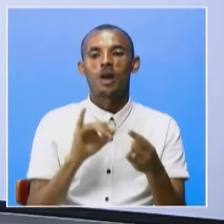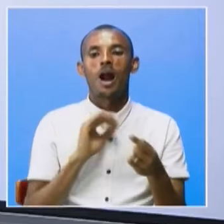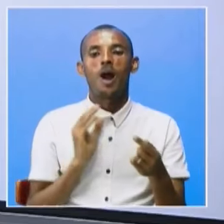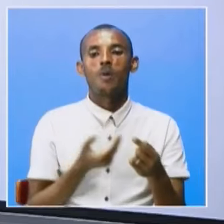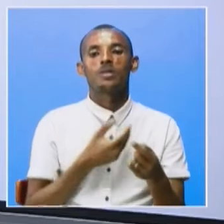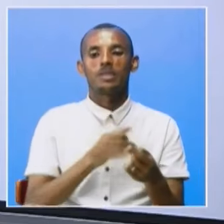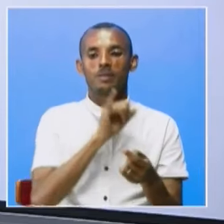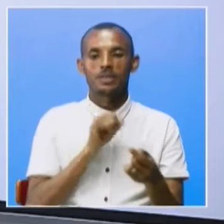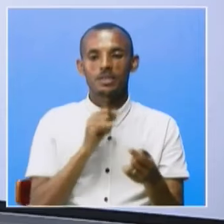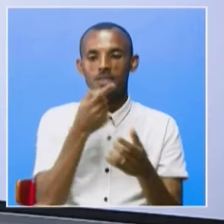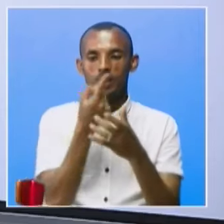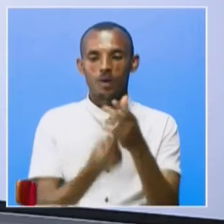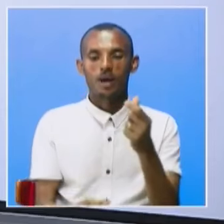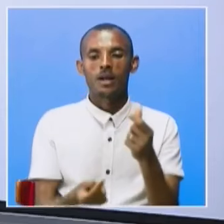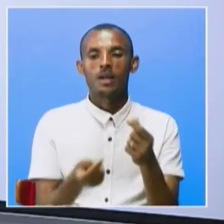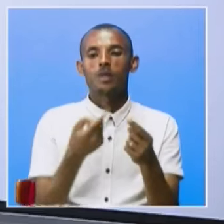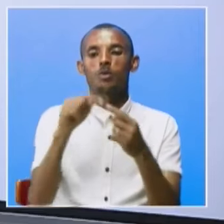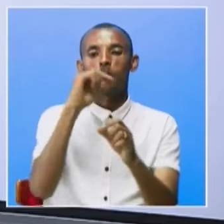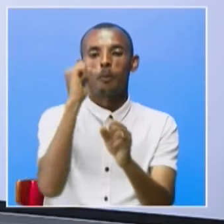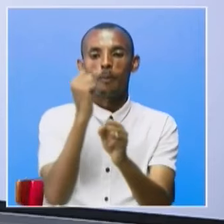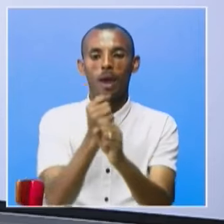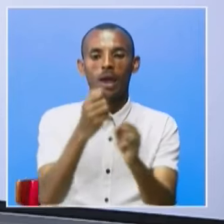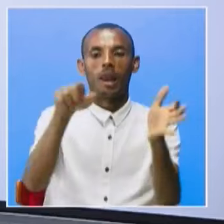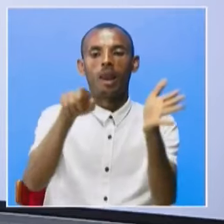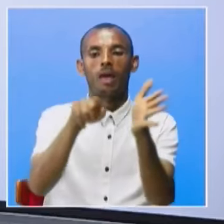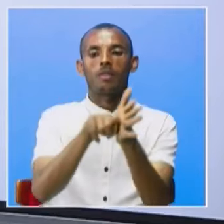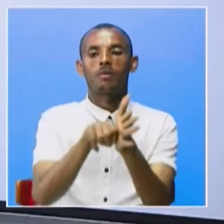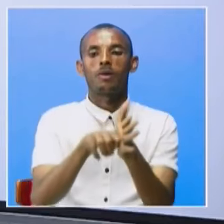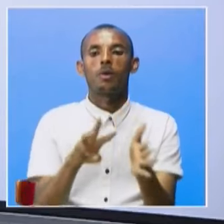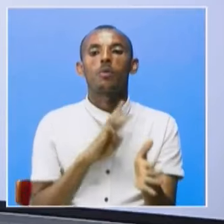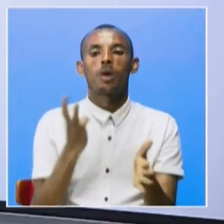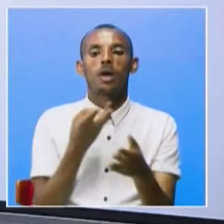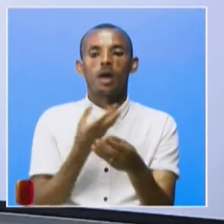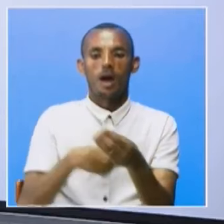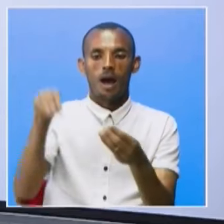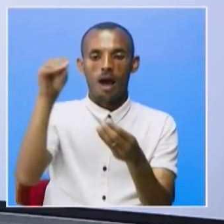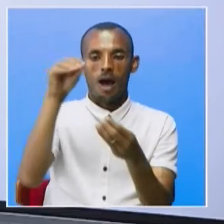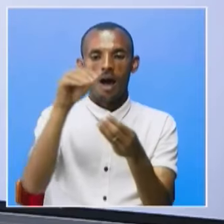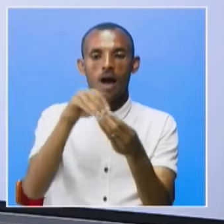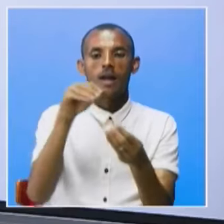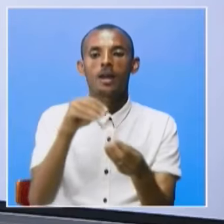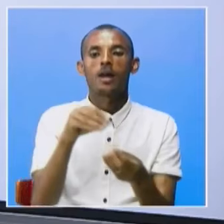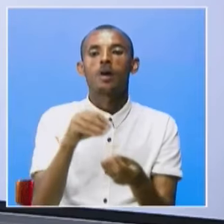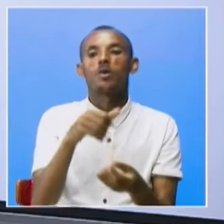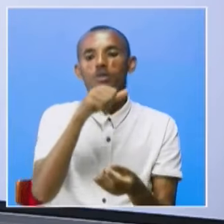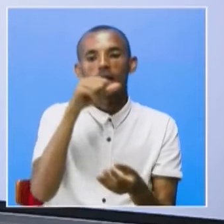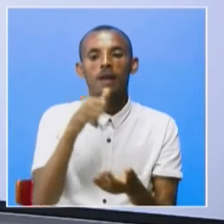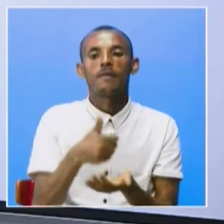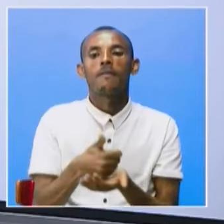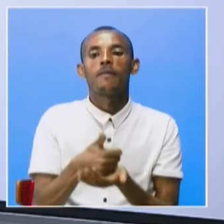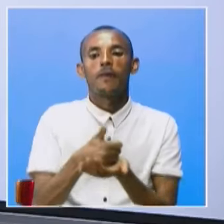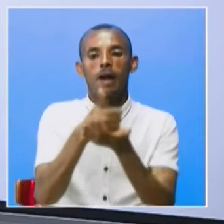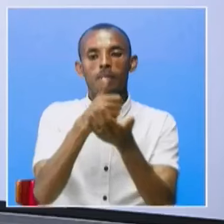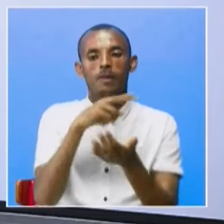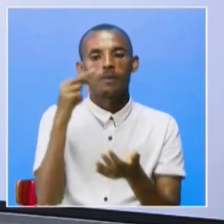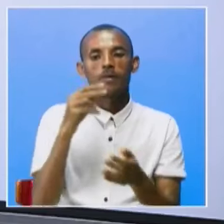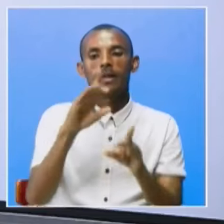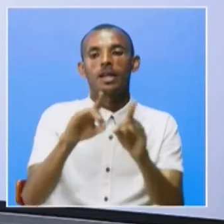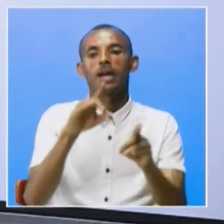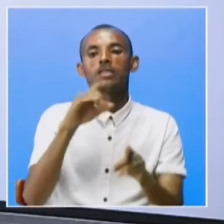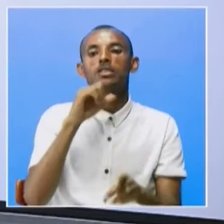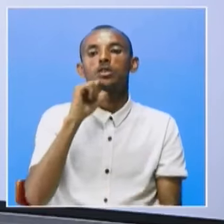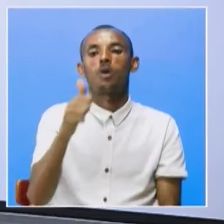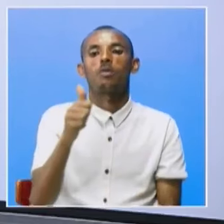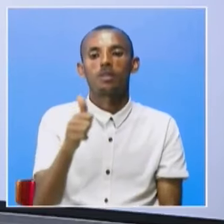singular. But in order to make it negative, we add an auxiliary does not, right? So